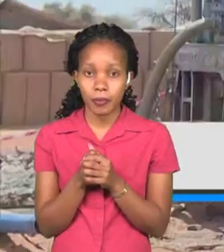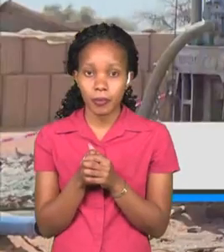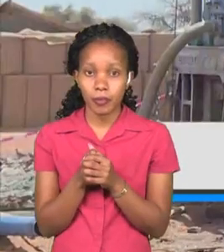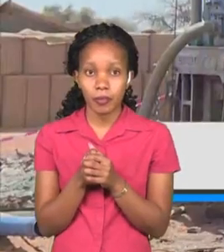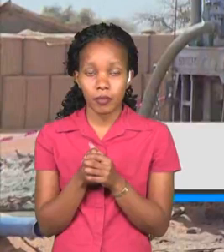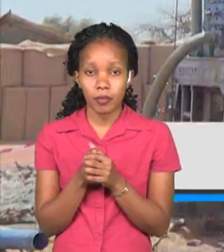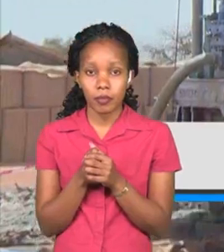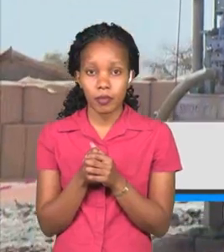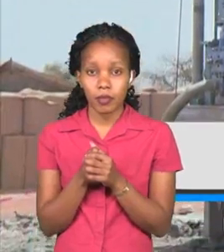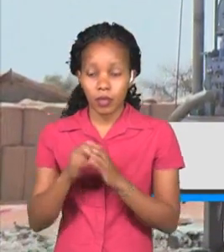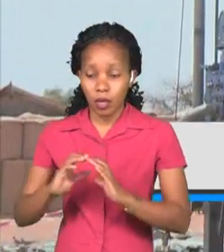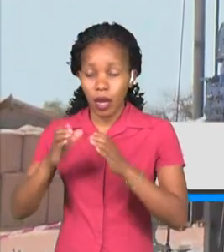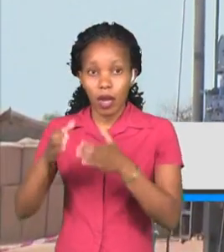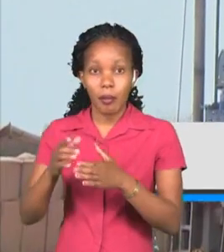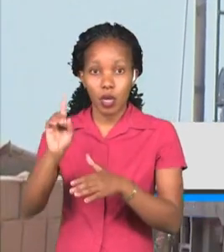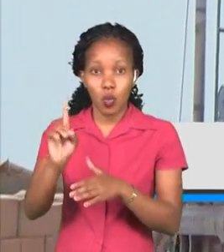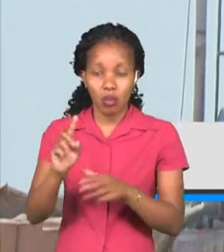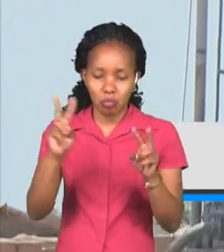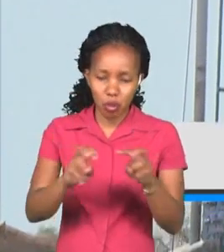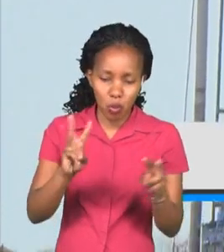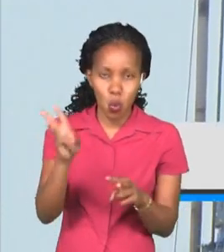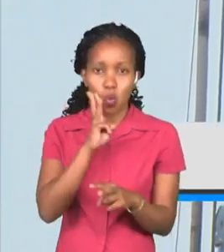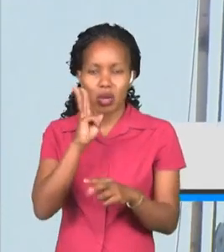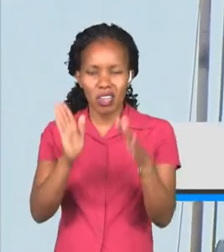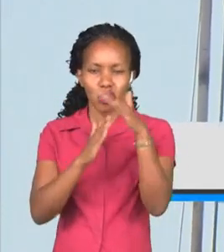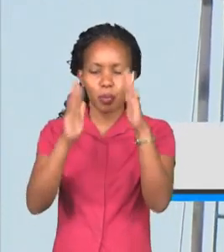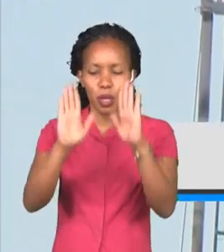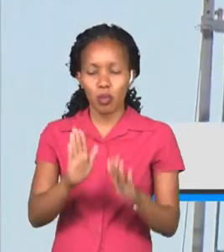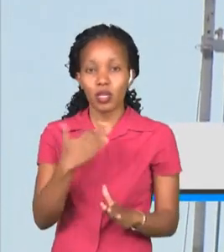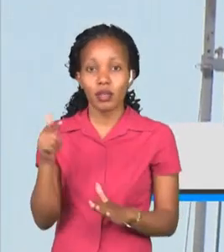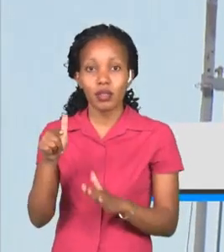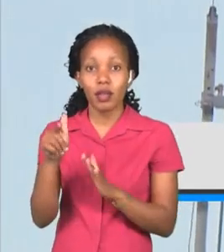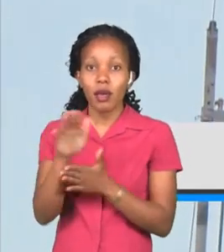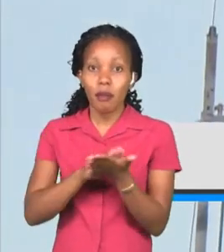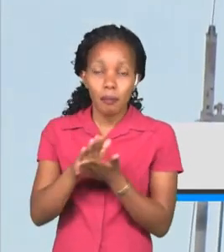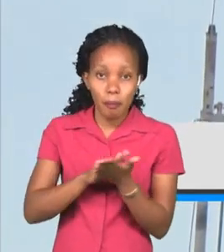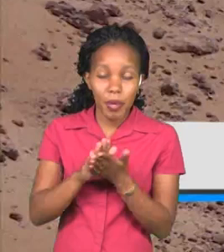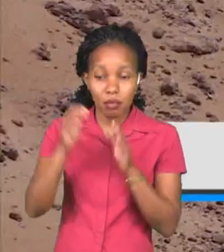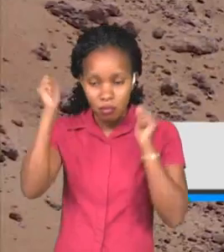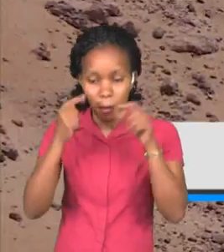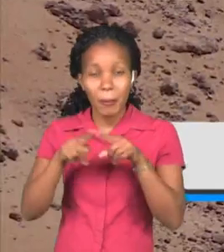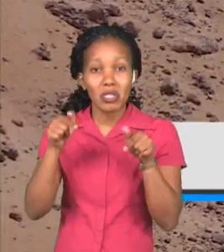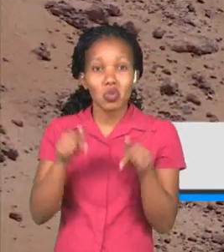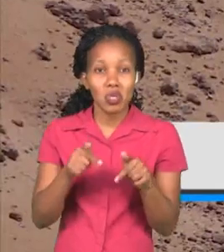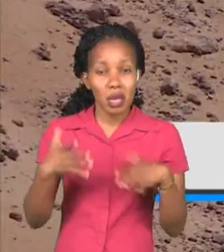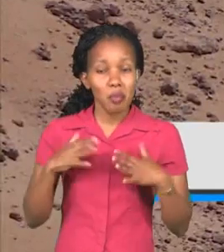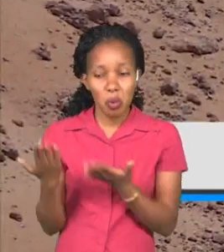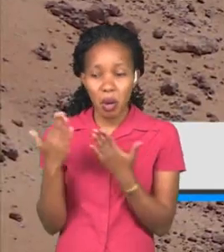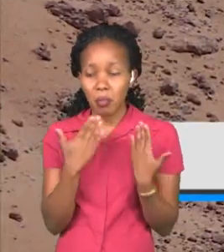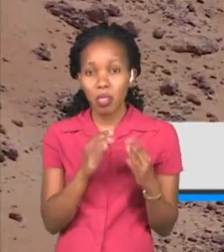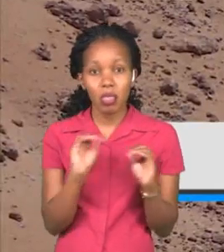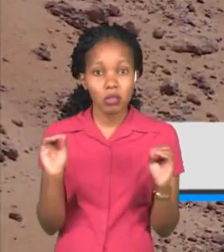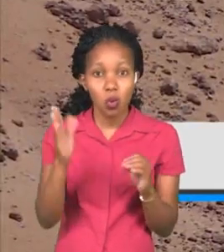A Malian company is drilling for water, a top priority for this military base, although today no one is taking a